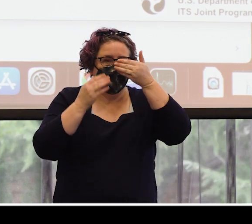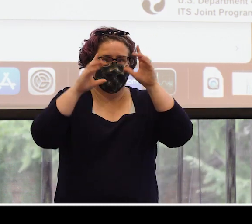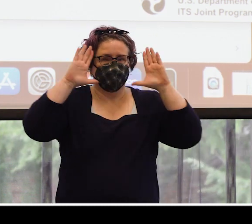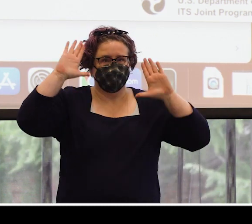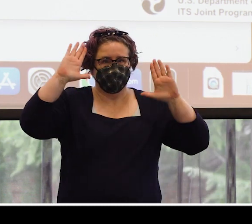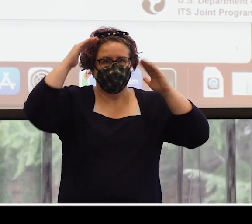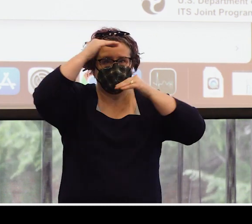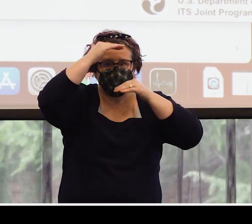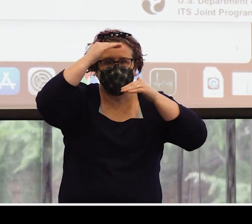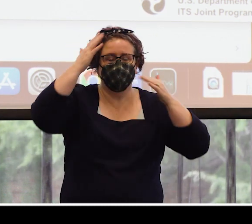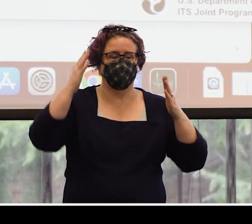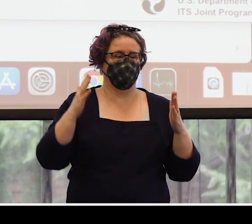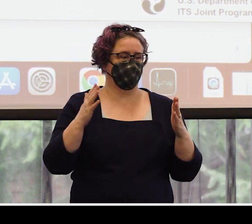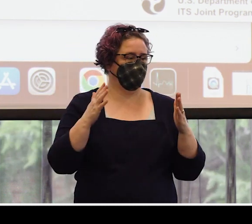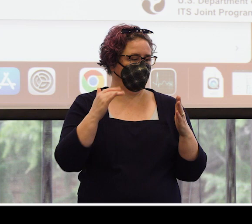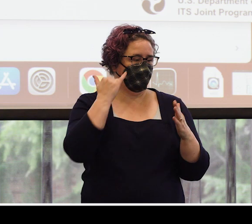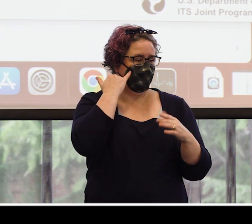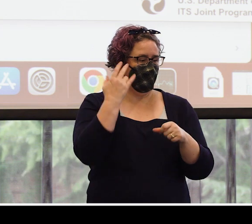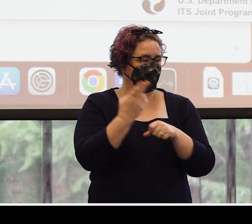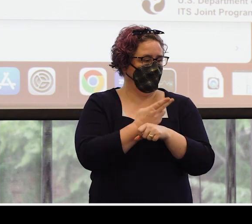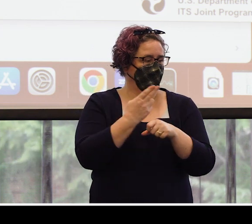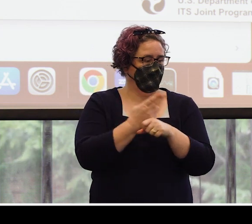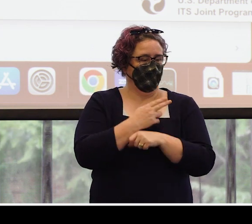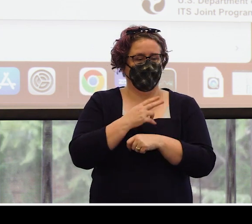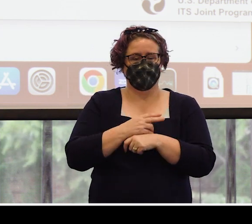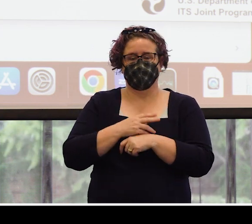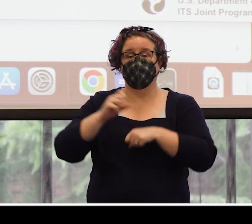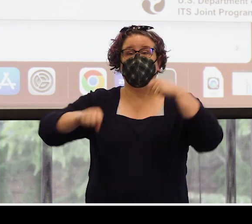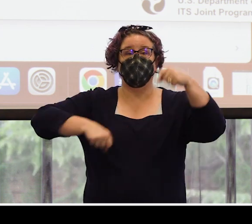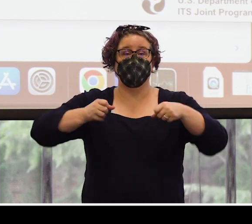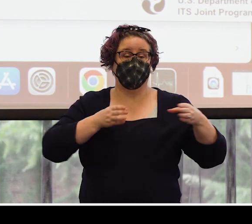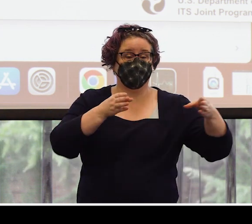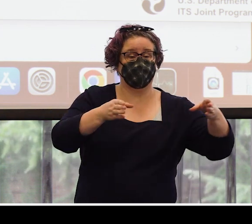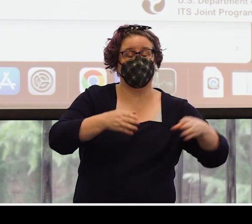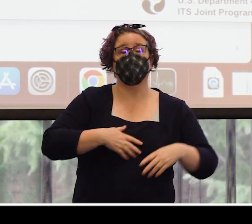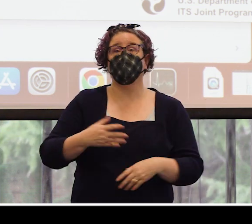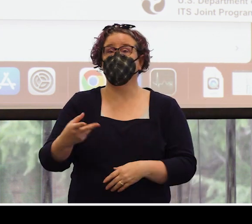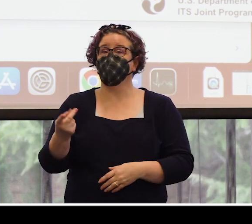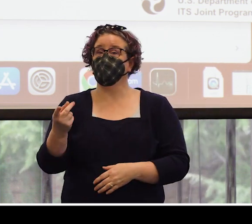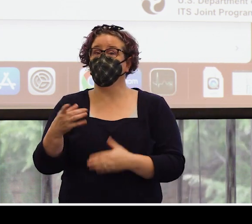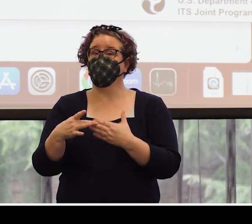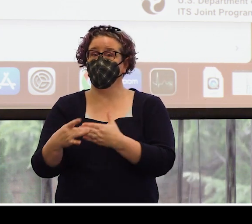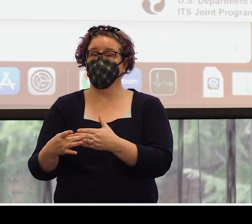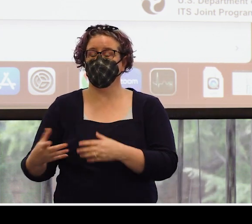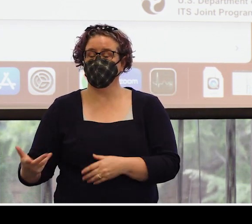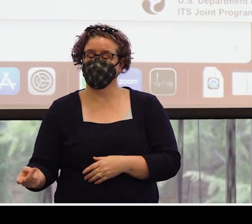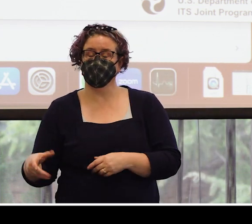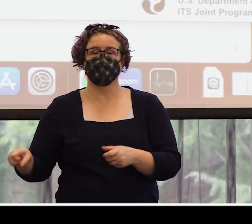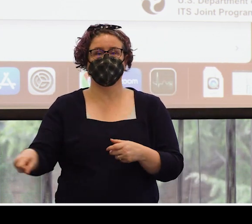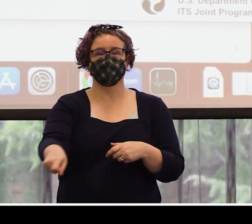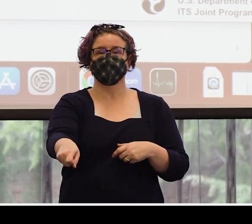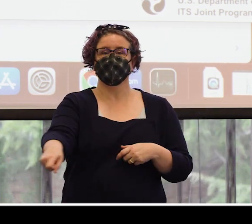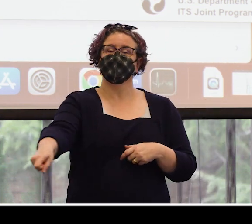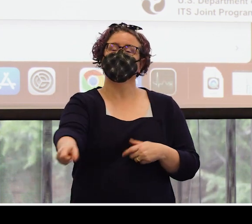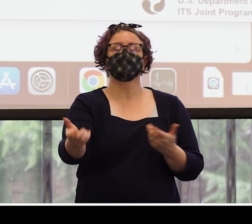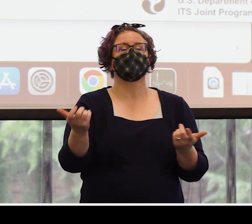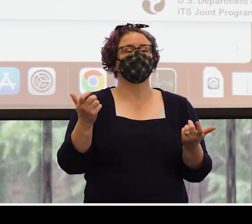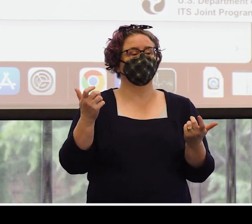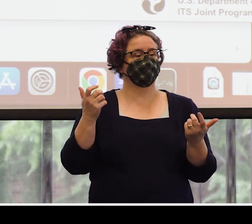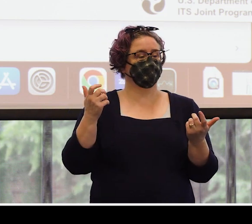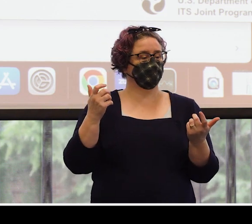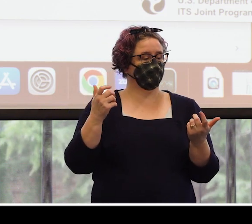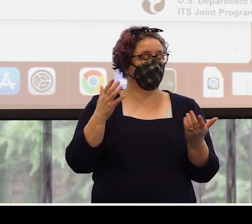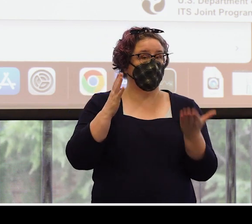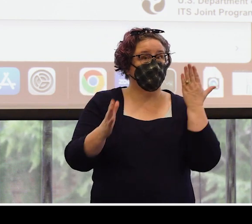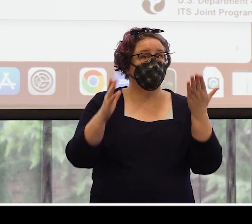who is, let's say, using a white cane or even a guide dog. So we included landmarks like, and you might